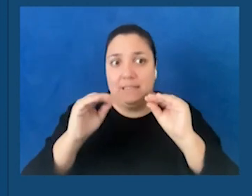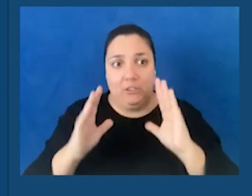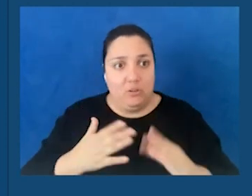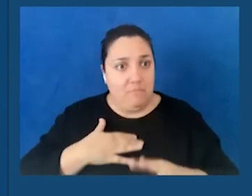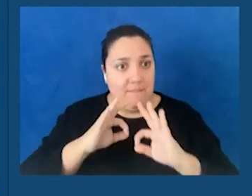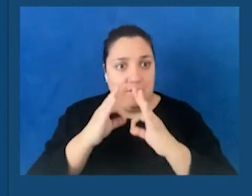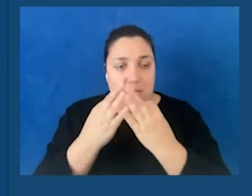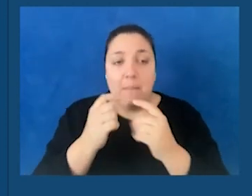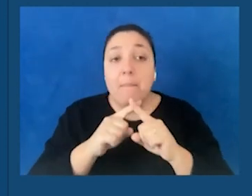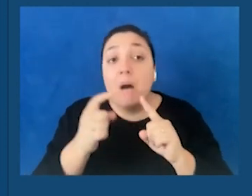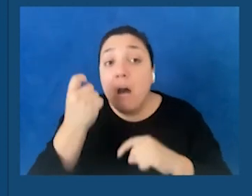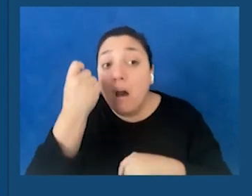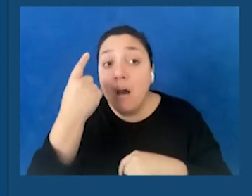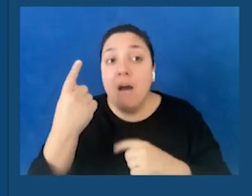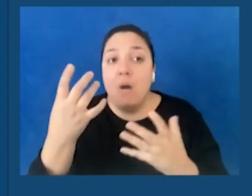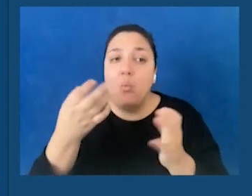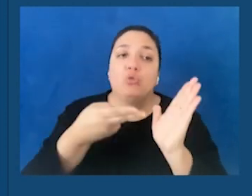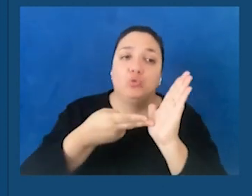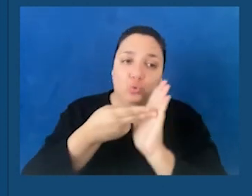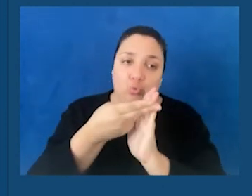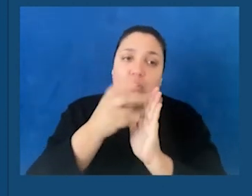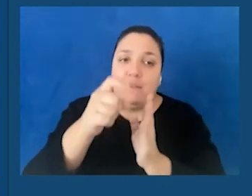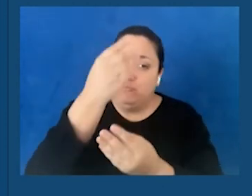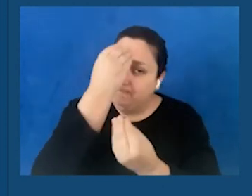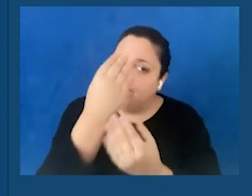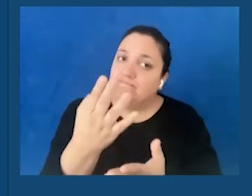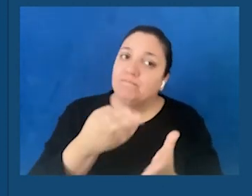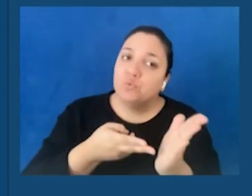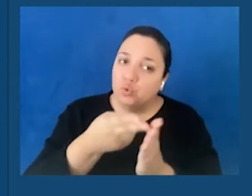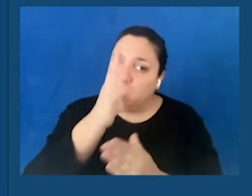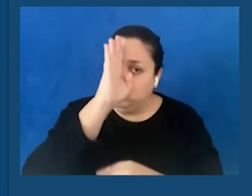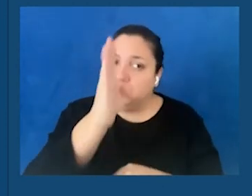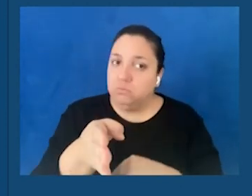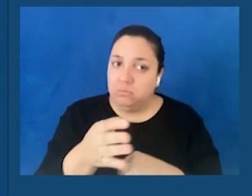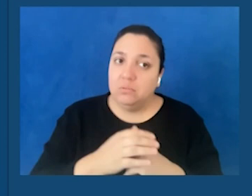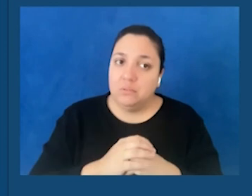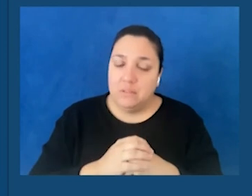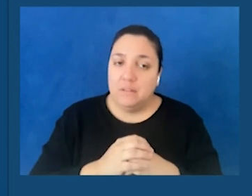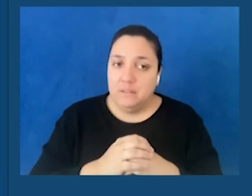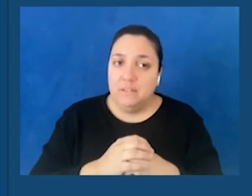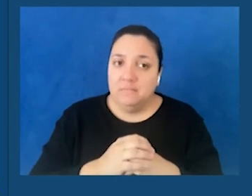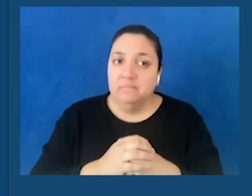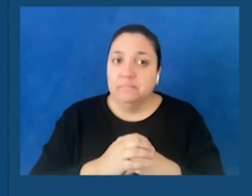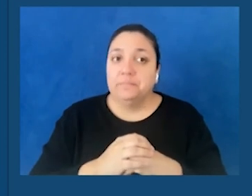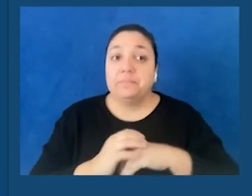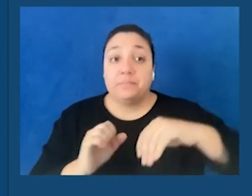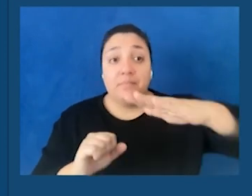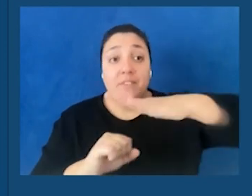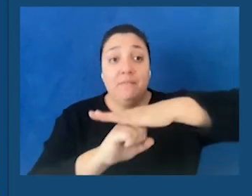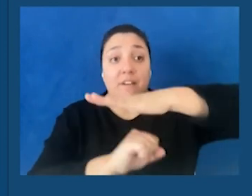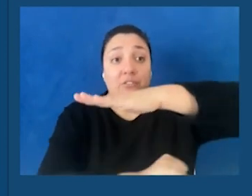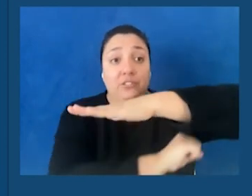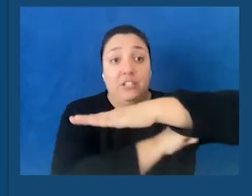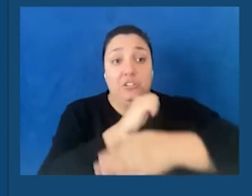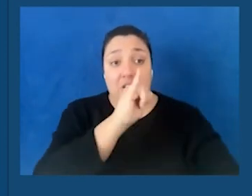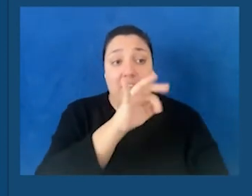want there to be truth in the telling of this. And we increased foundation aid over